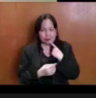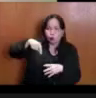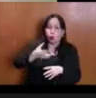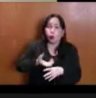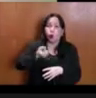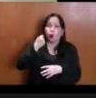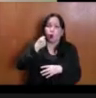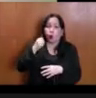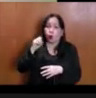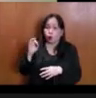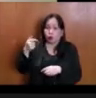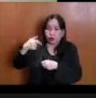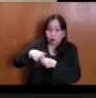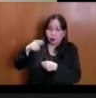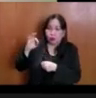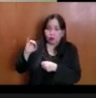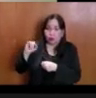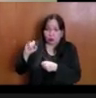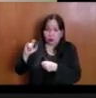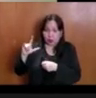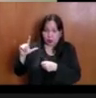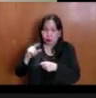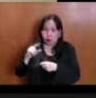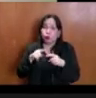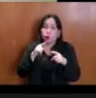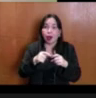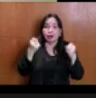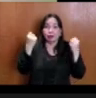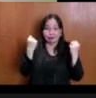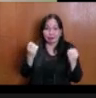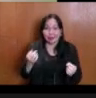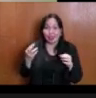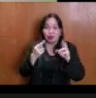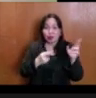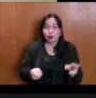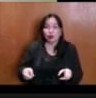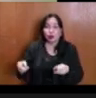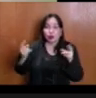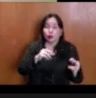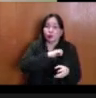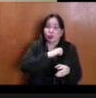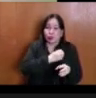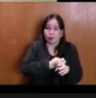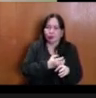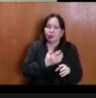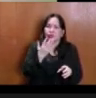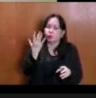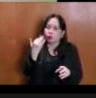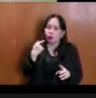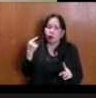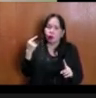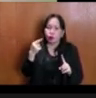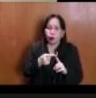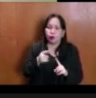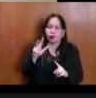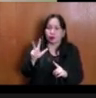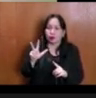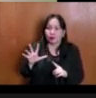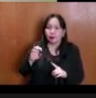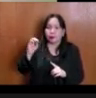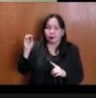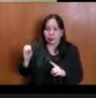But we have abundant renewable energy resources. So that's the reason why we target 35%